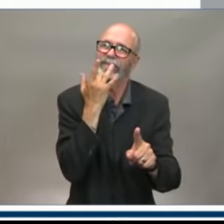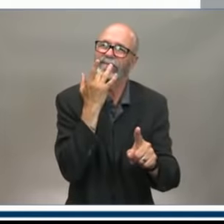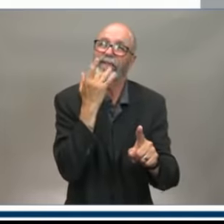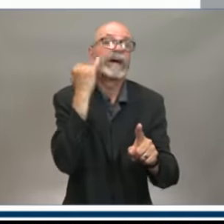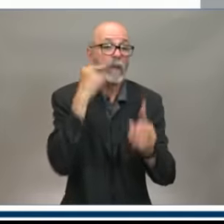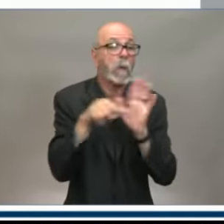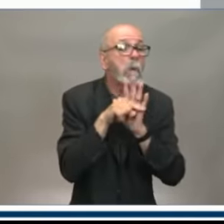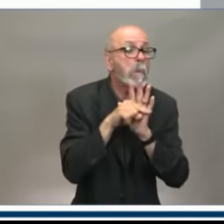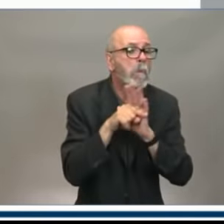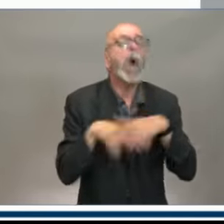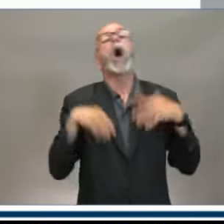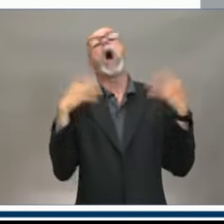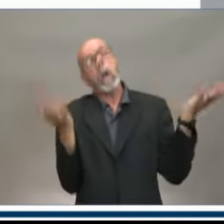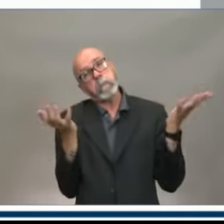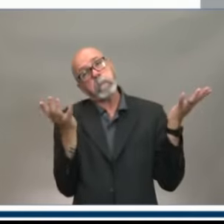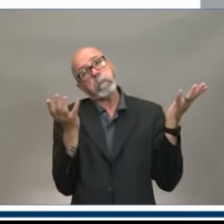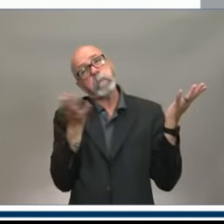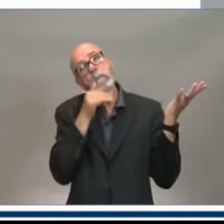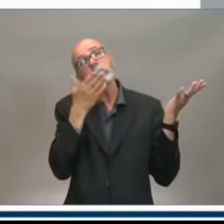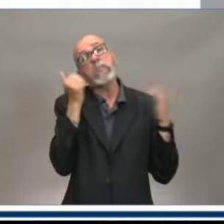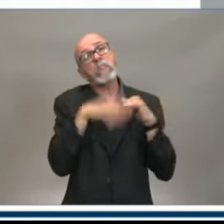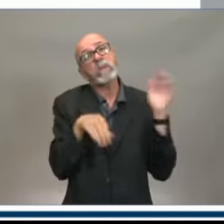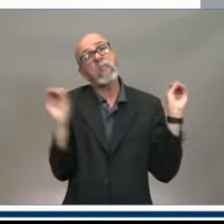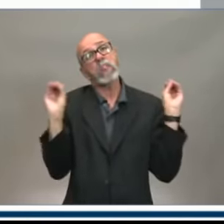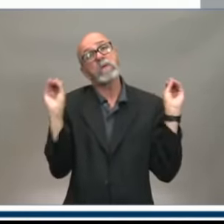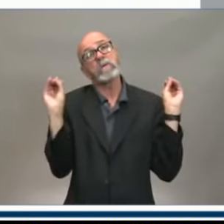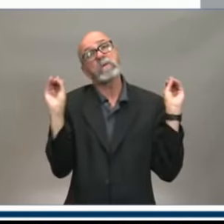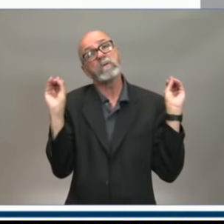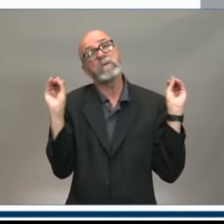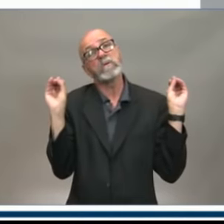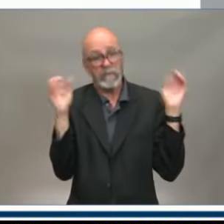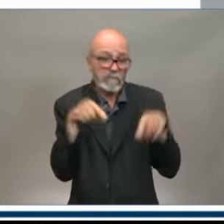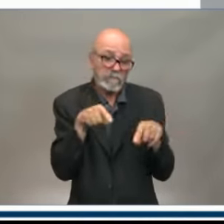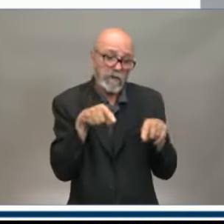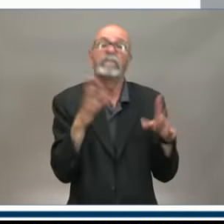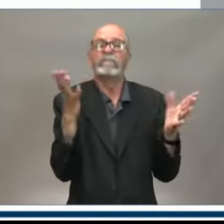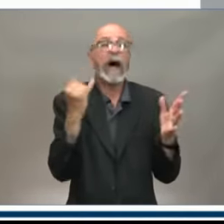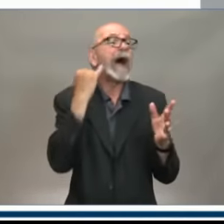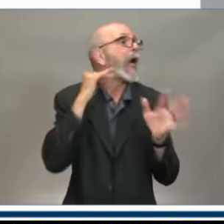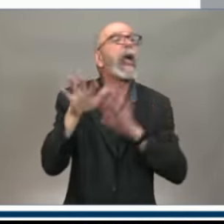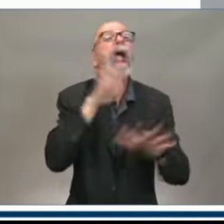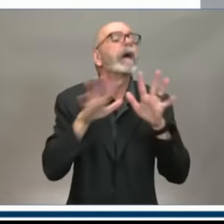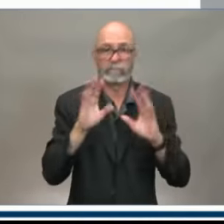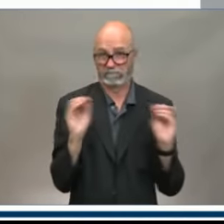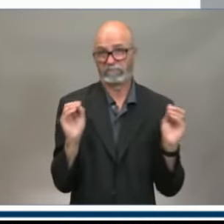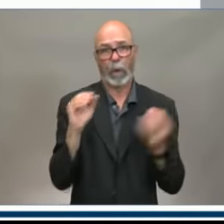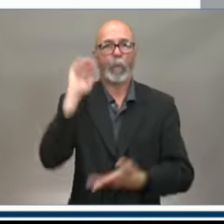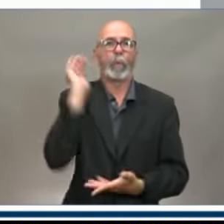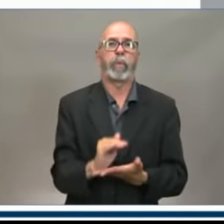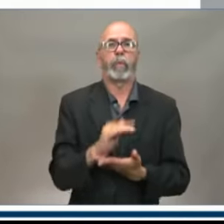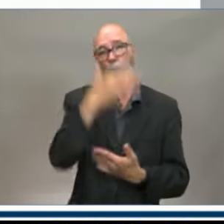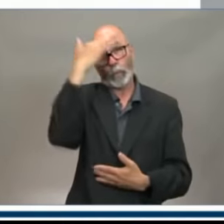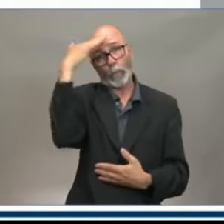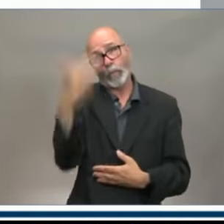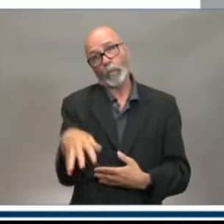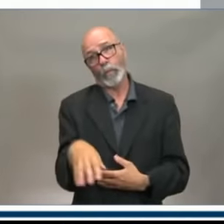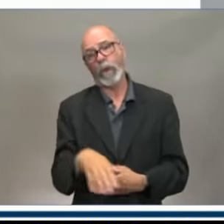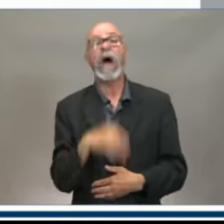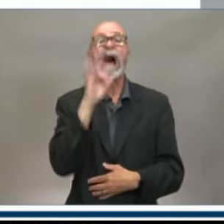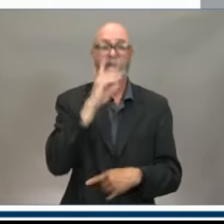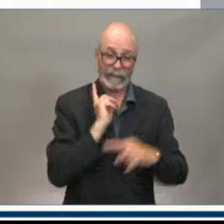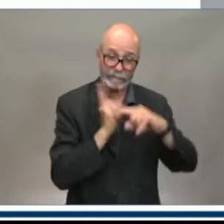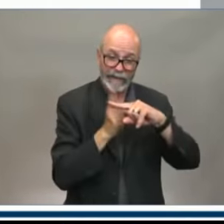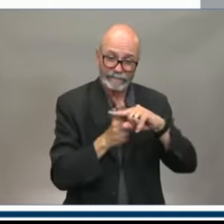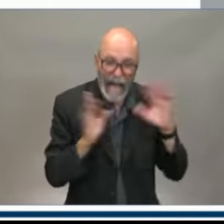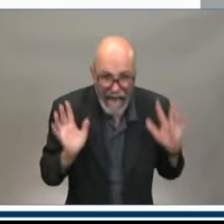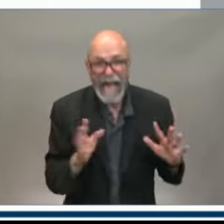sorry. But it's also important that if we do have a positive test, that was somebody that we otherwise didn't recognize.